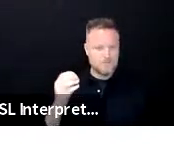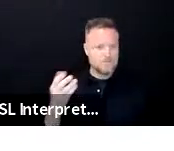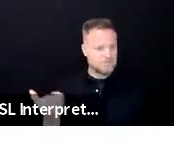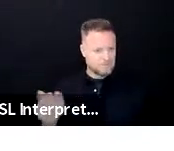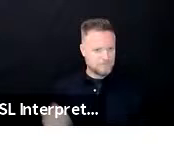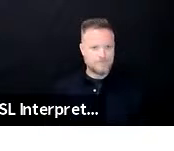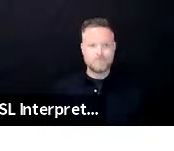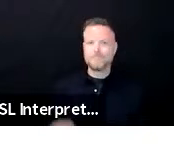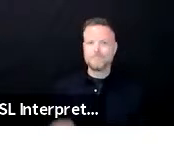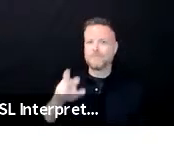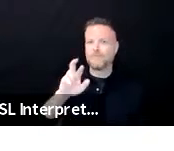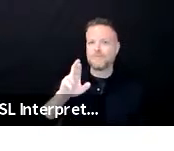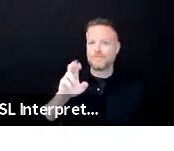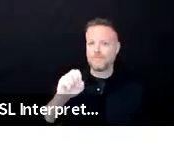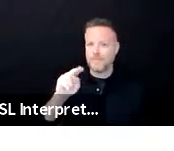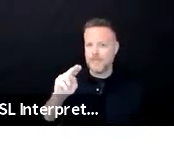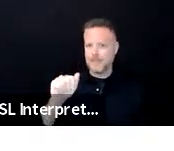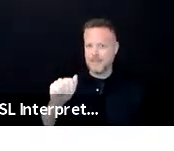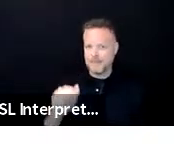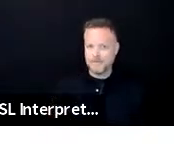Marina Karst,